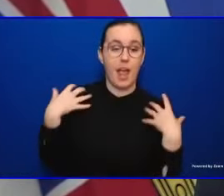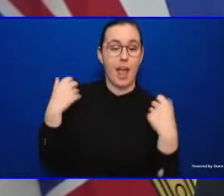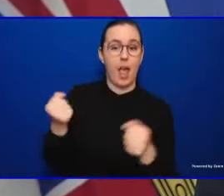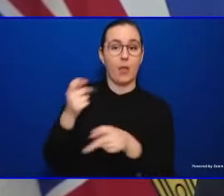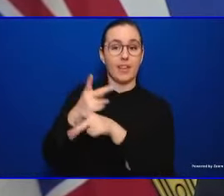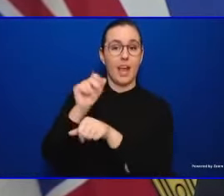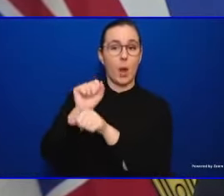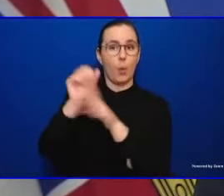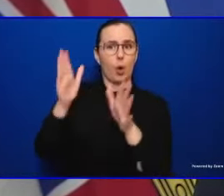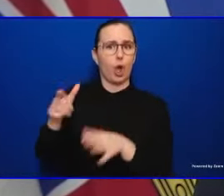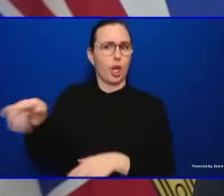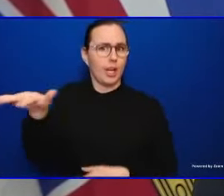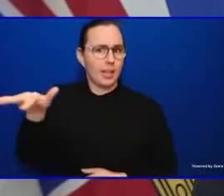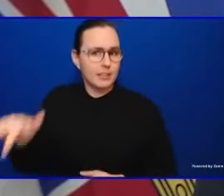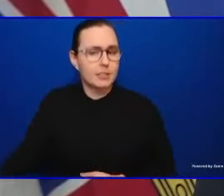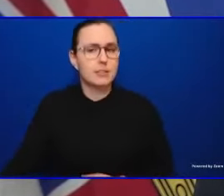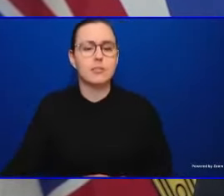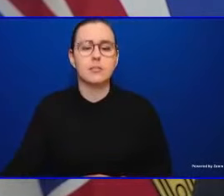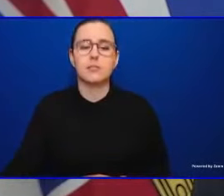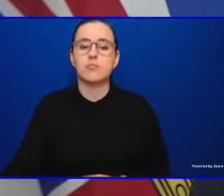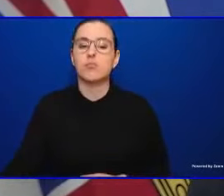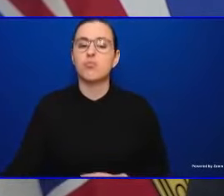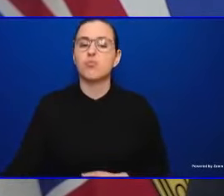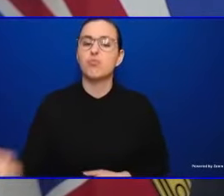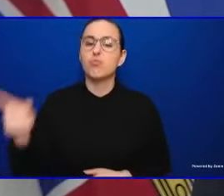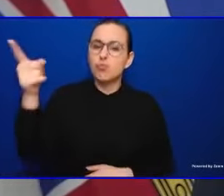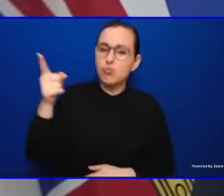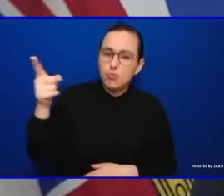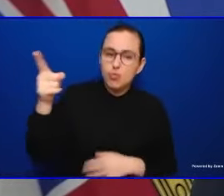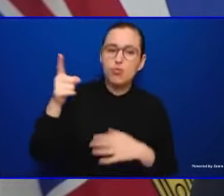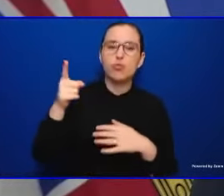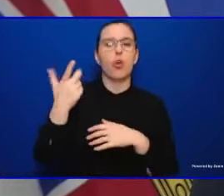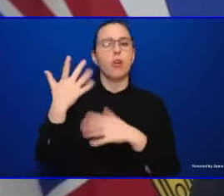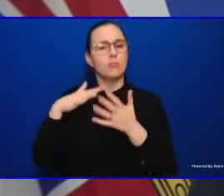December 15th and January 5th, we deployed